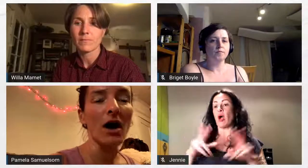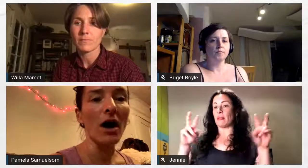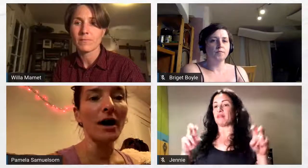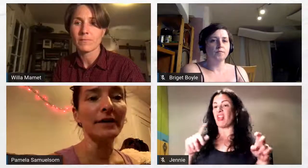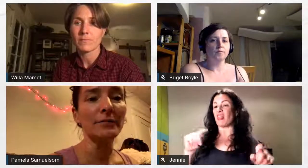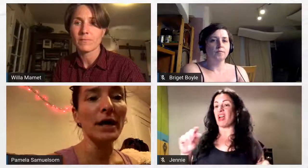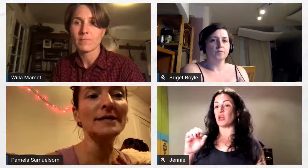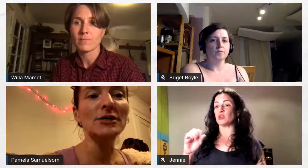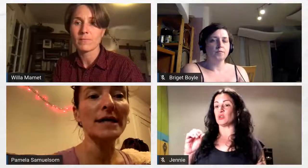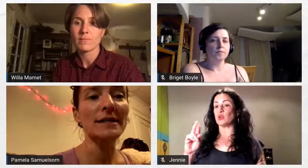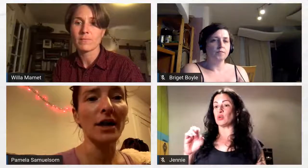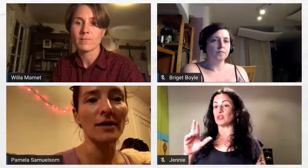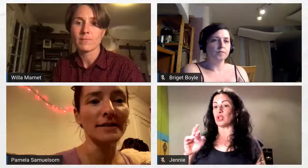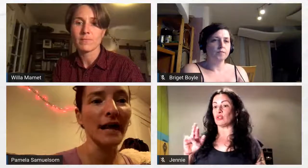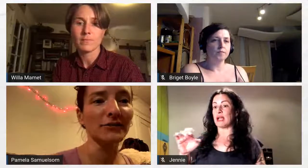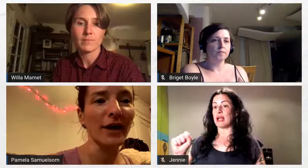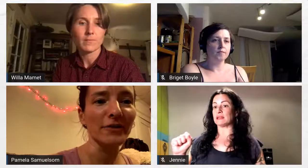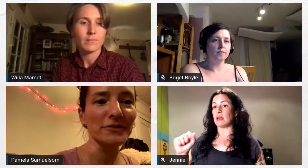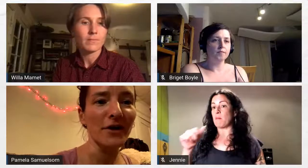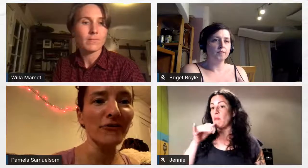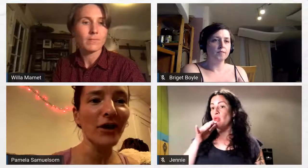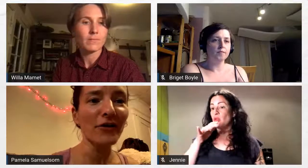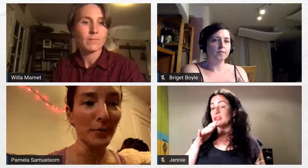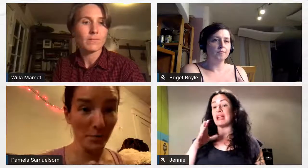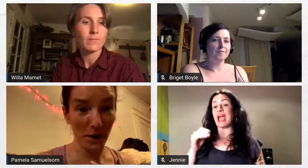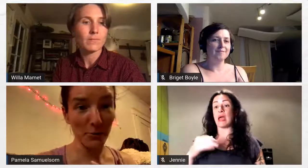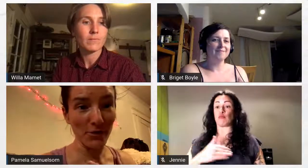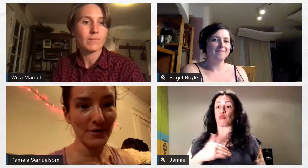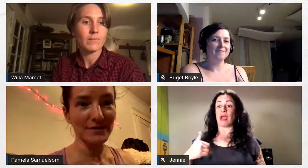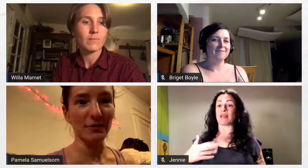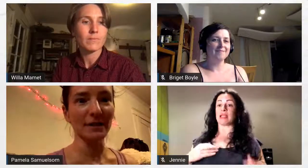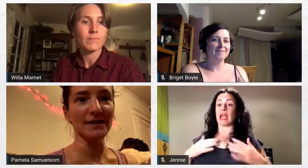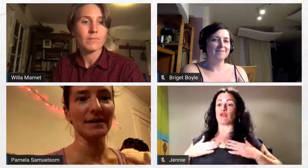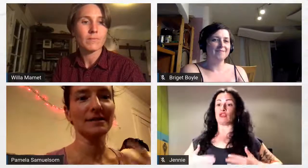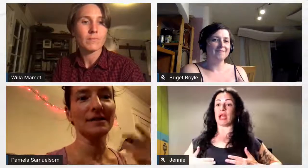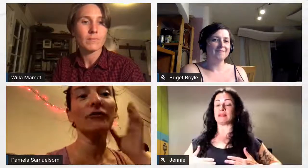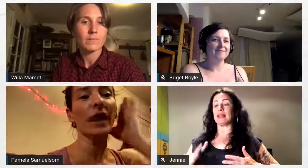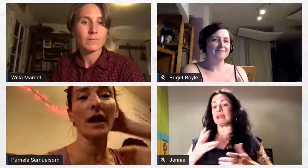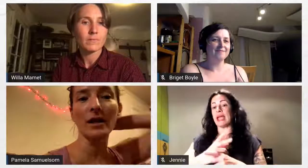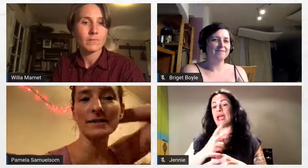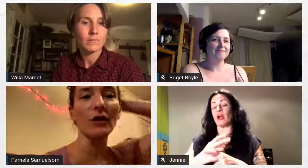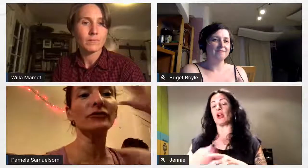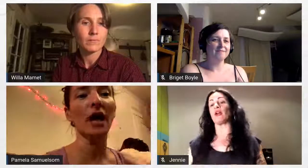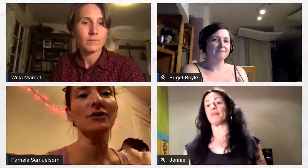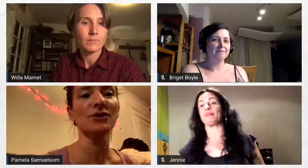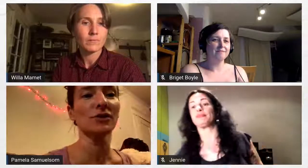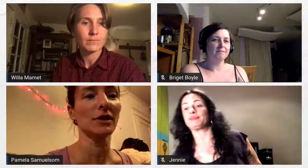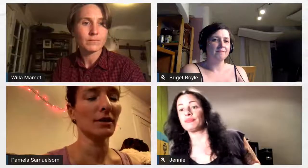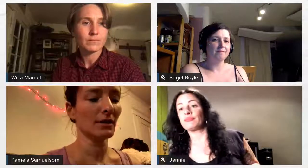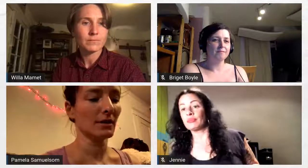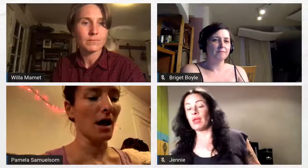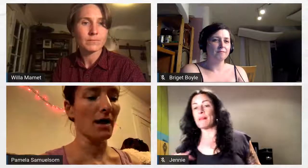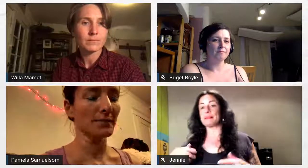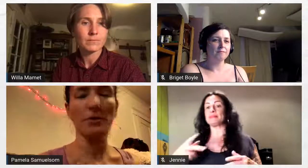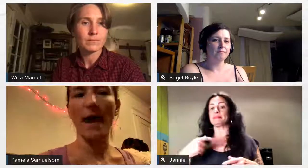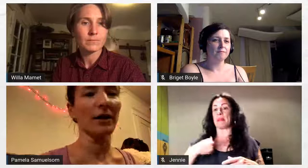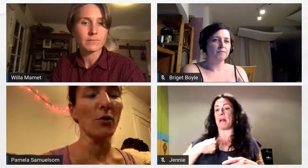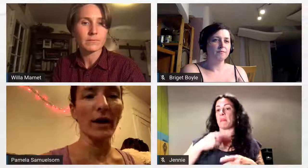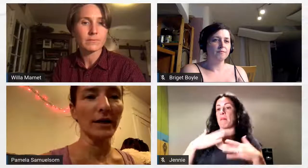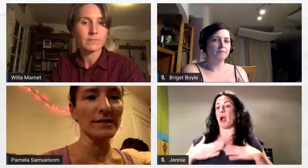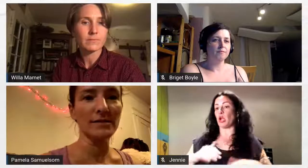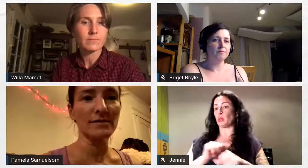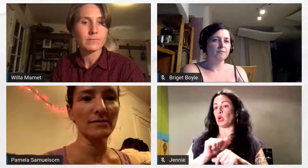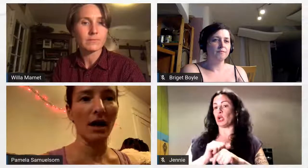it is on breast and chest care as an act of radical self-love. I'm a body worker, and so it is a self-care, self-touch,